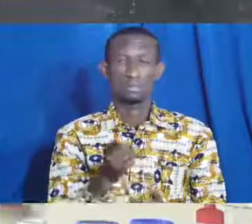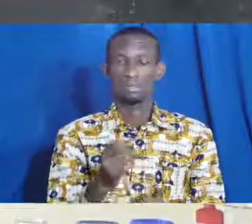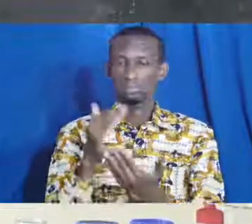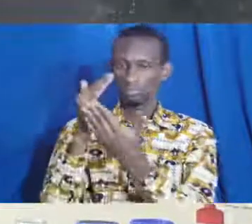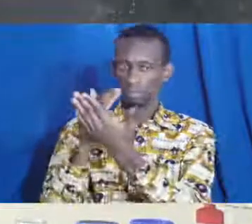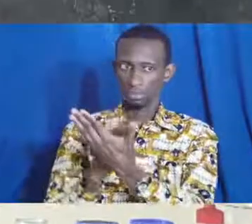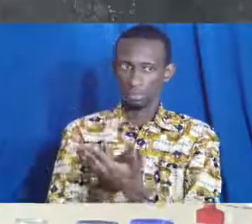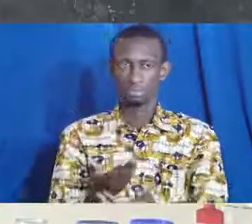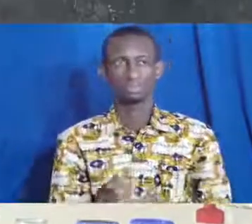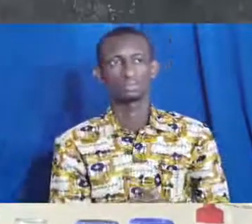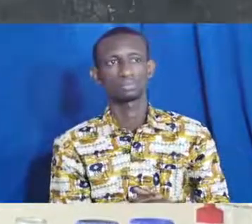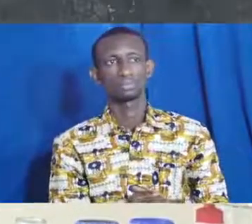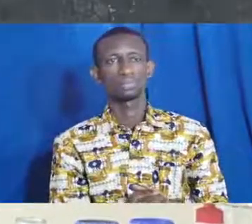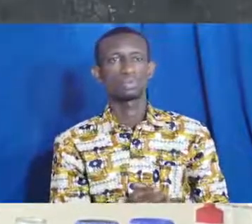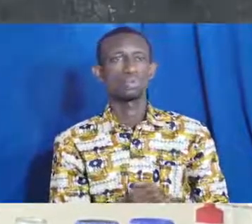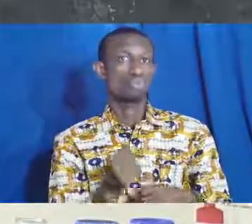their own food